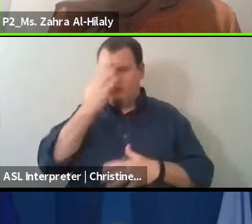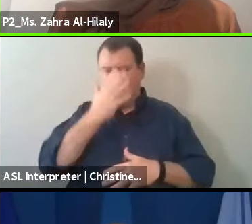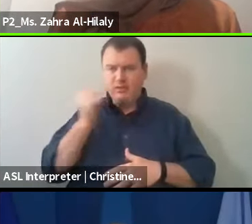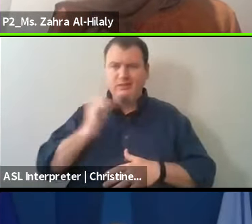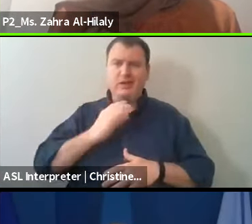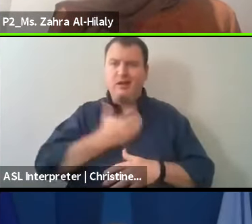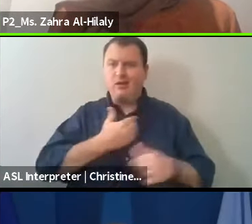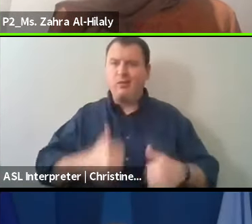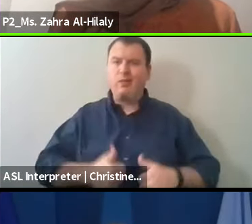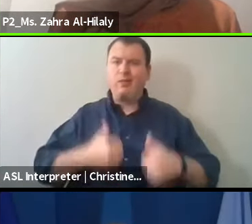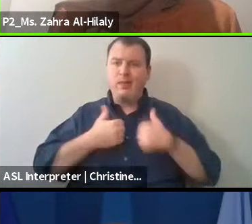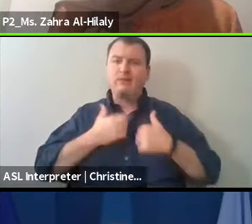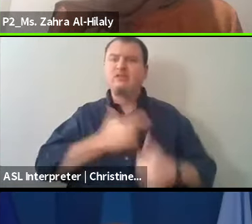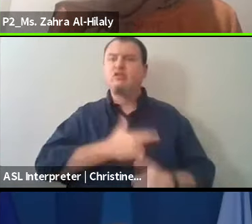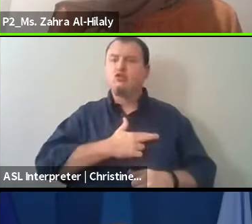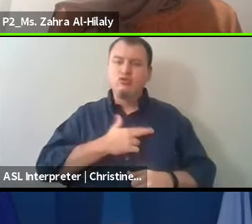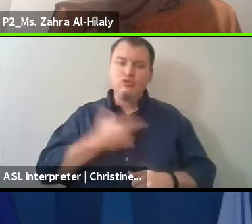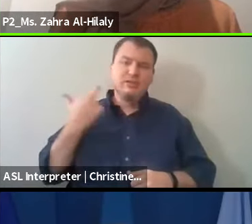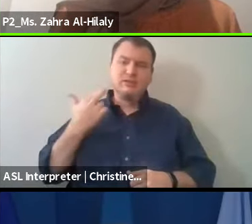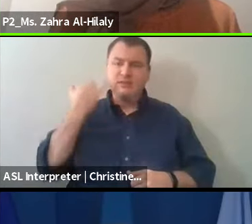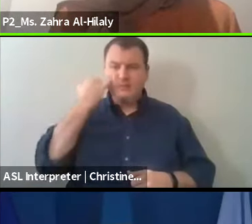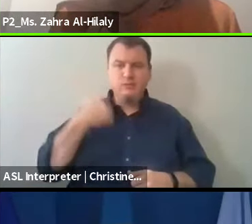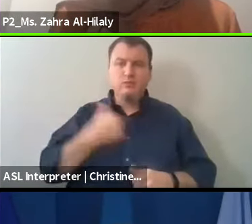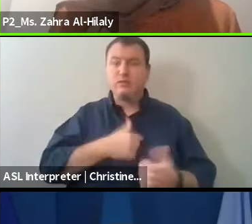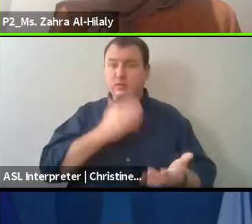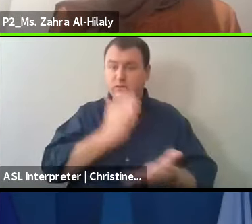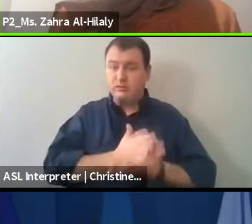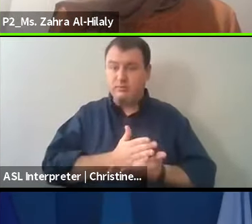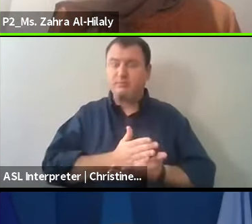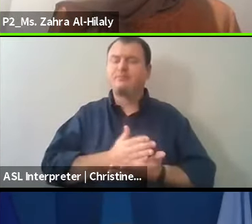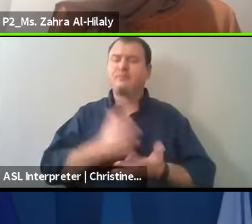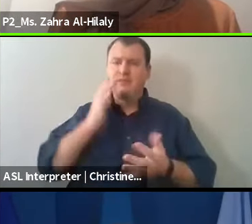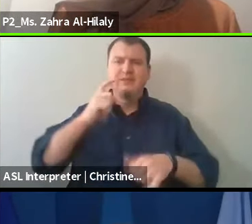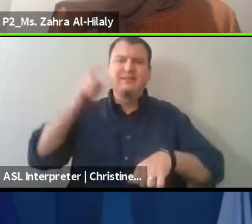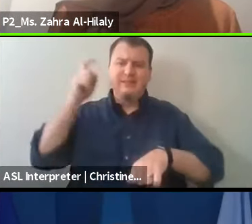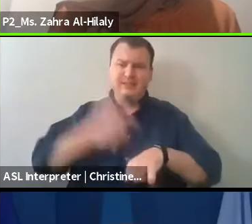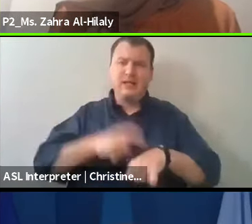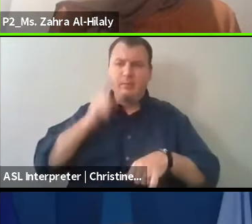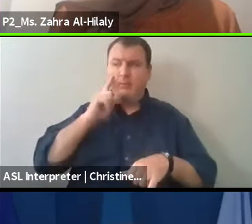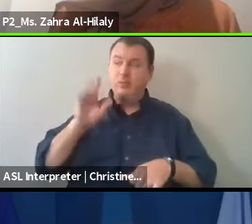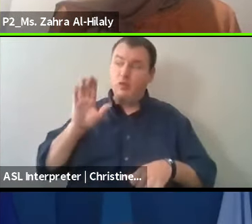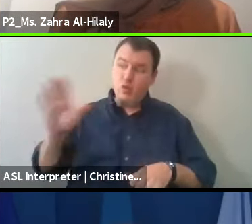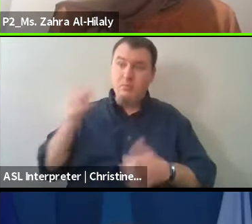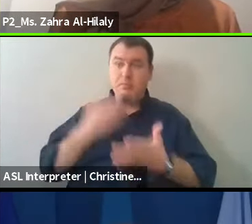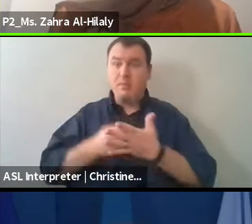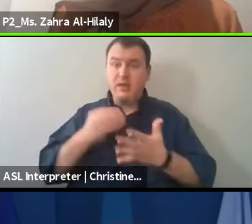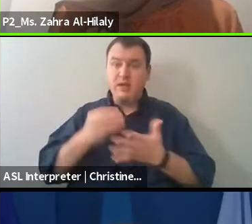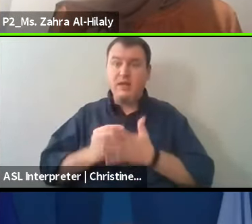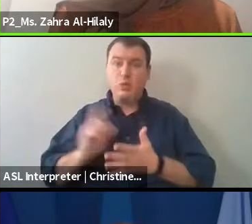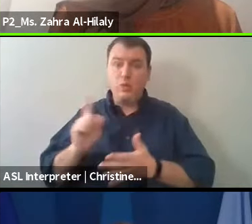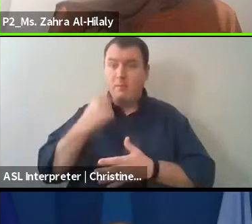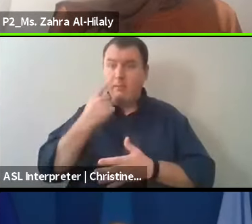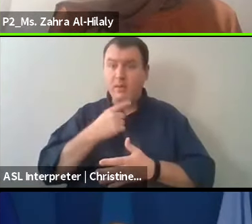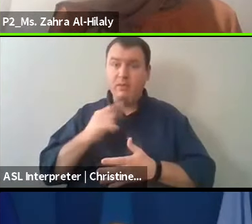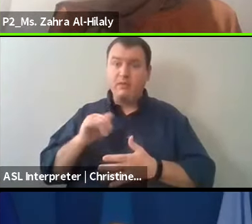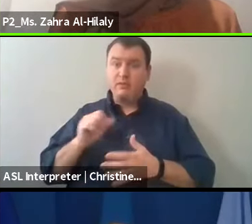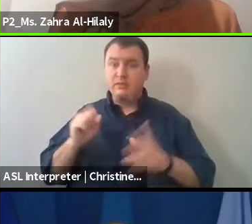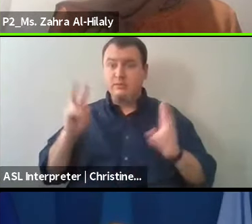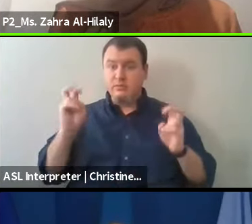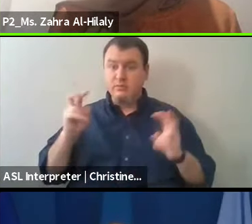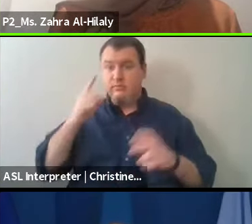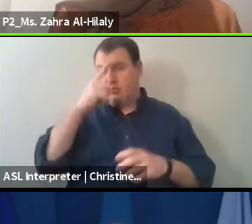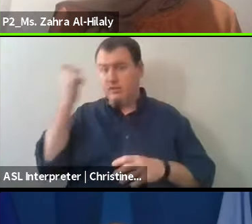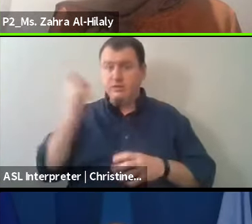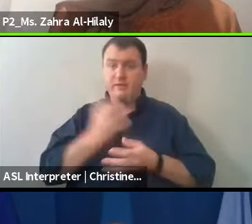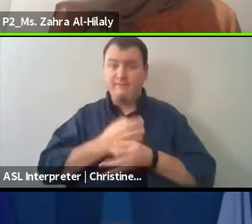would be at risk if we did. It is time for decision makers to put their money where their mouths are, because the freedom of